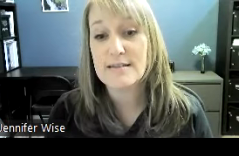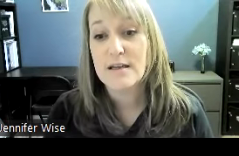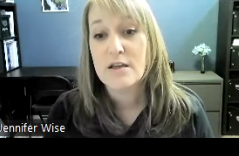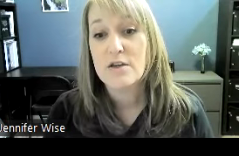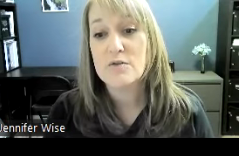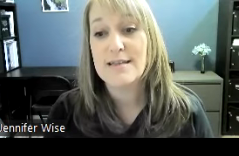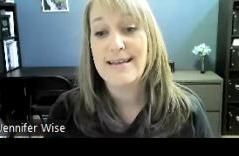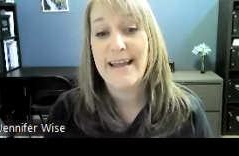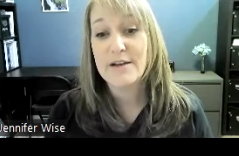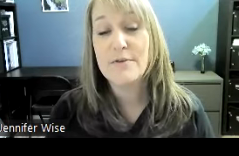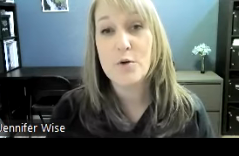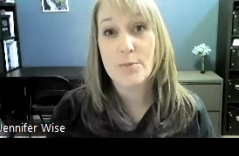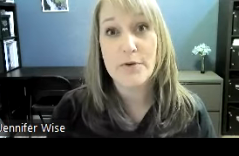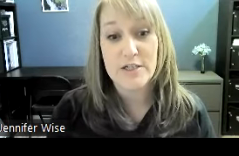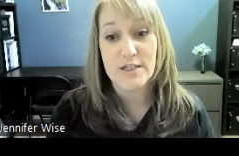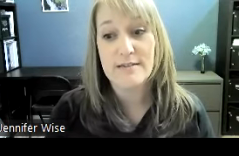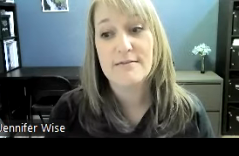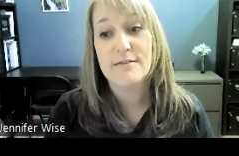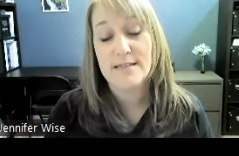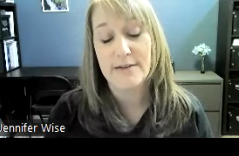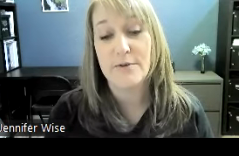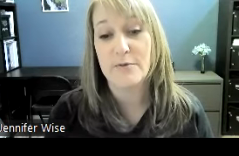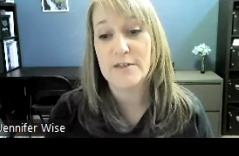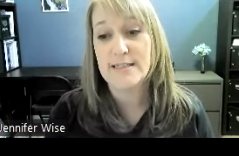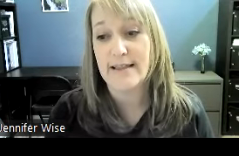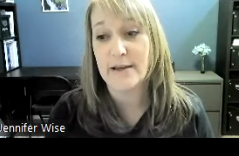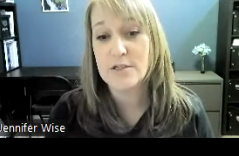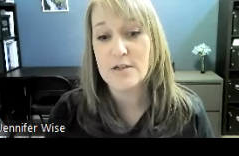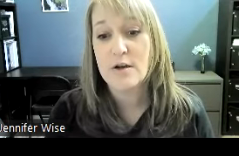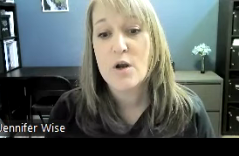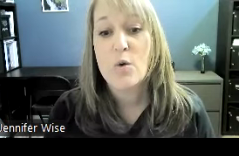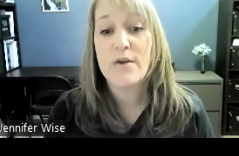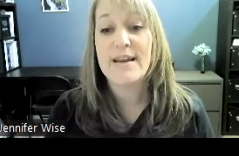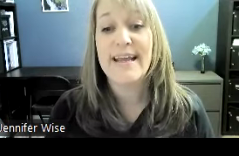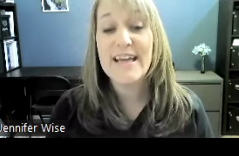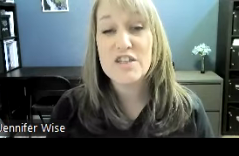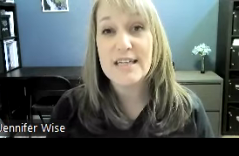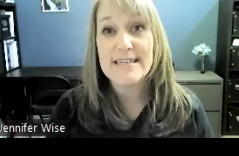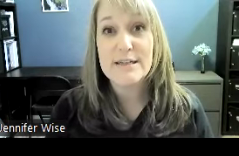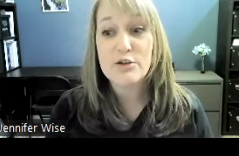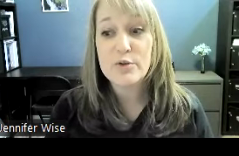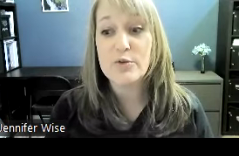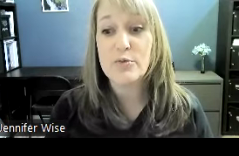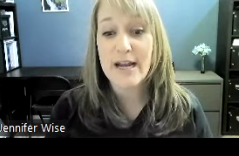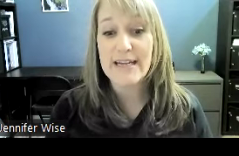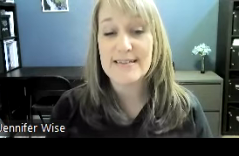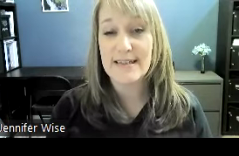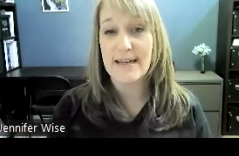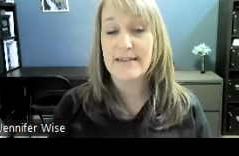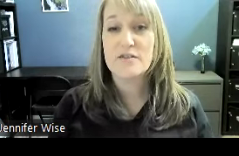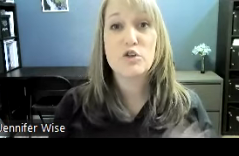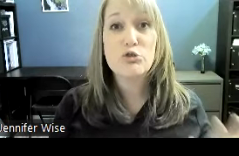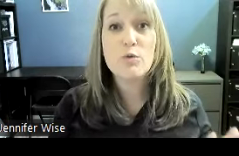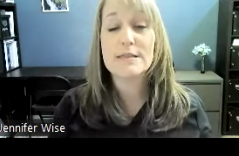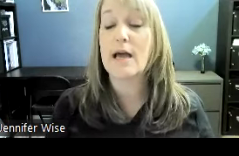signs use negative incorporation, taken from French sign language, where the negation is included right in the